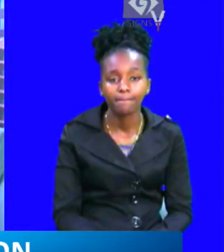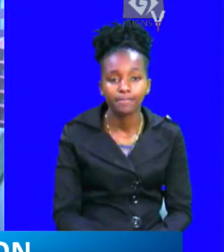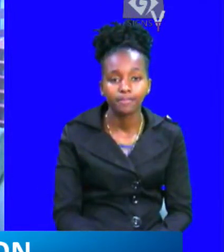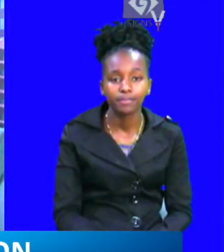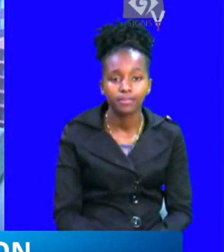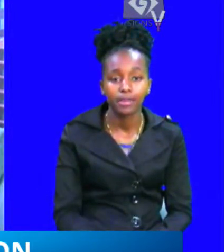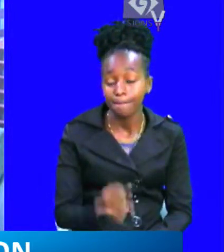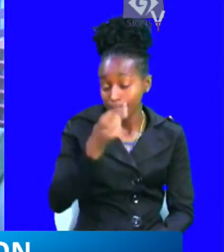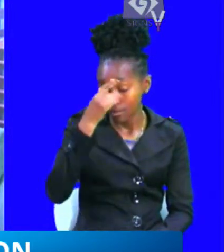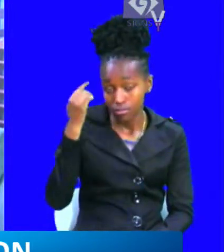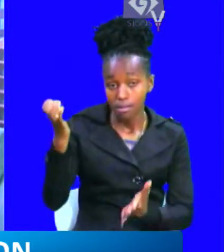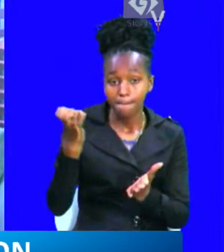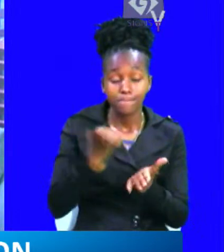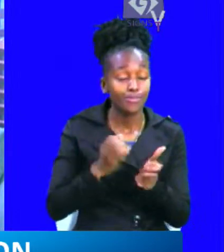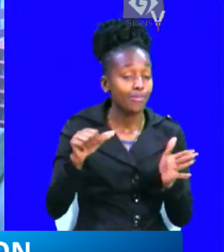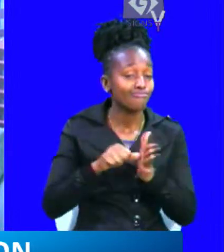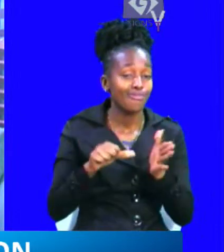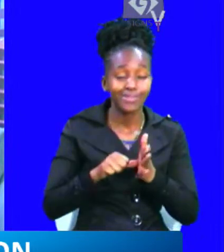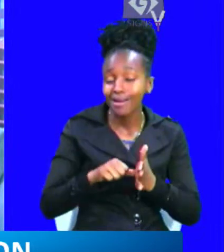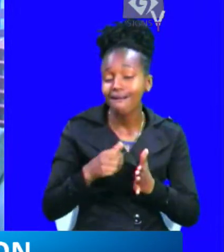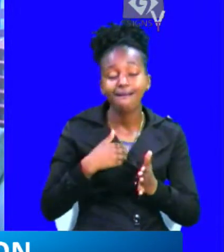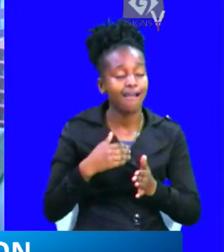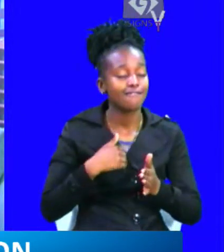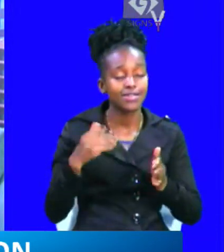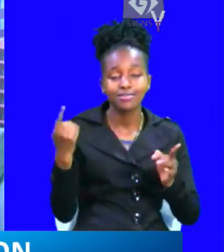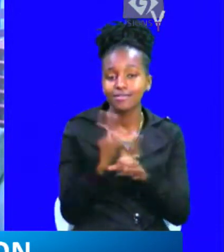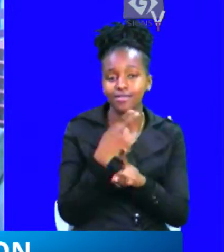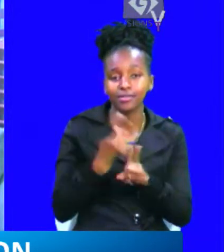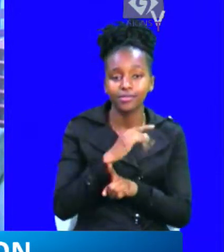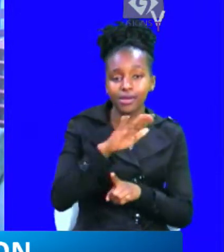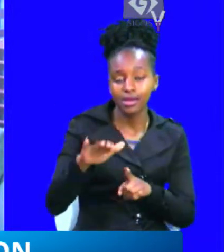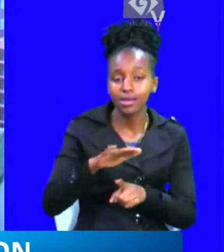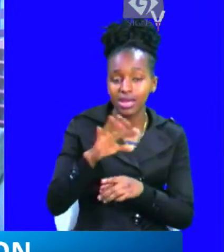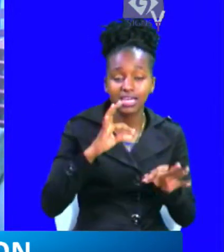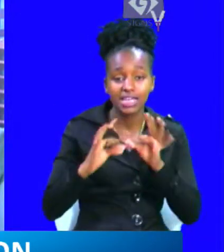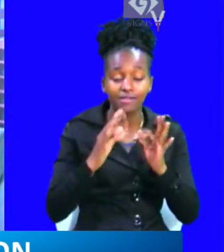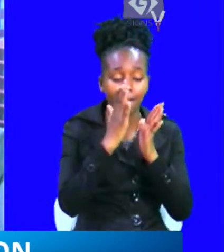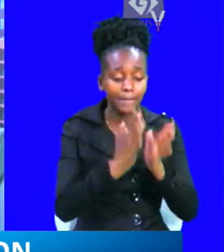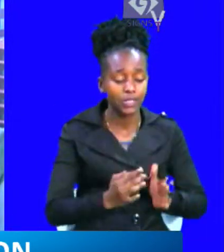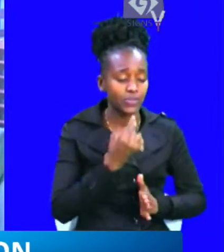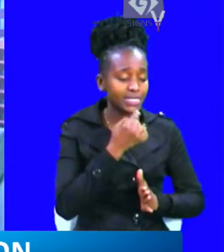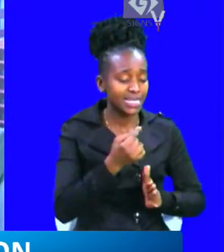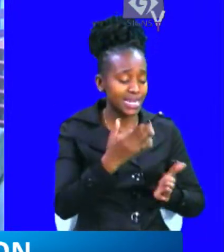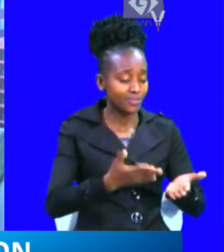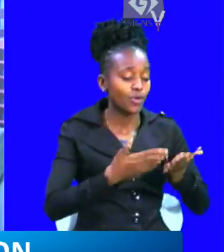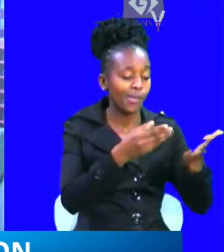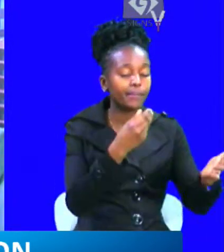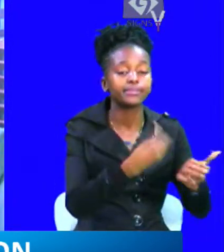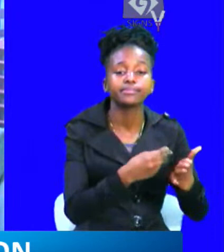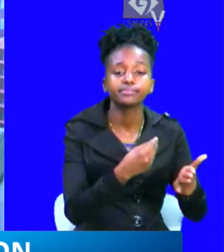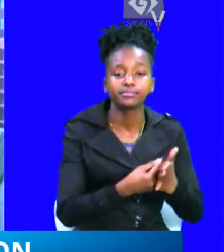Unemployment issue is just across board. Yes. And I always say, if somebody gives you money,